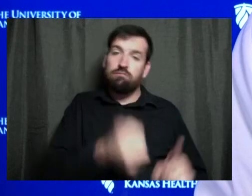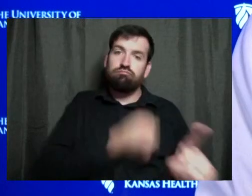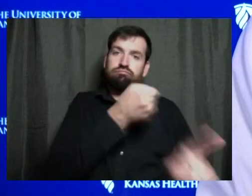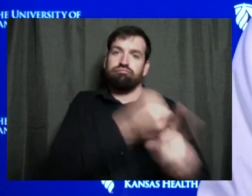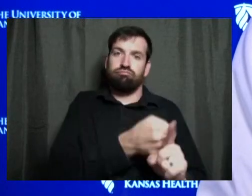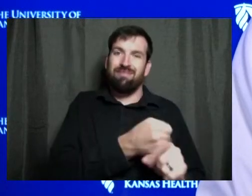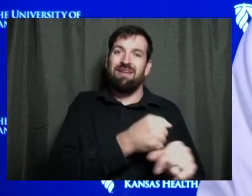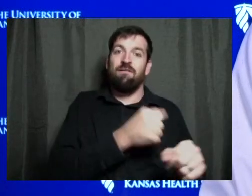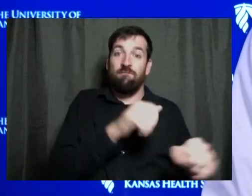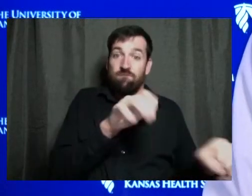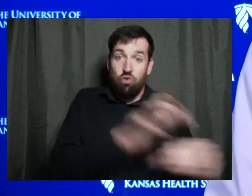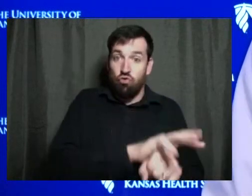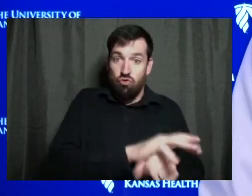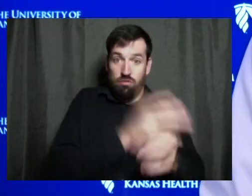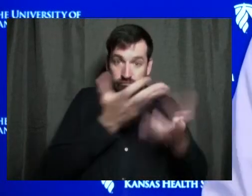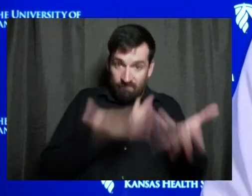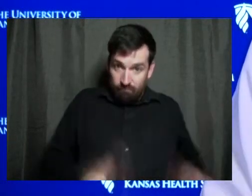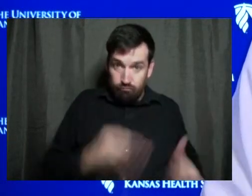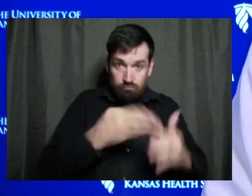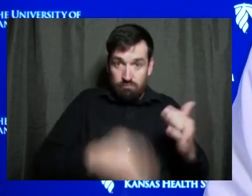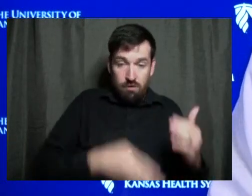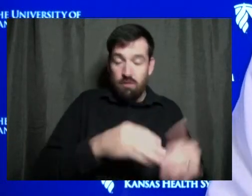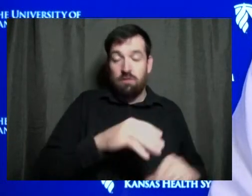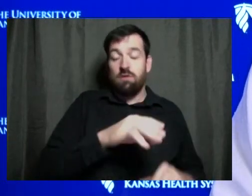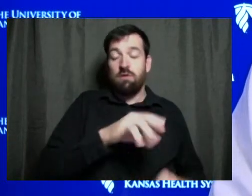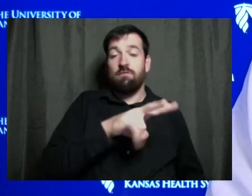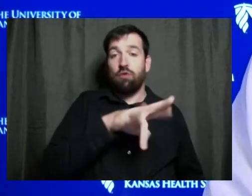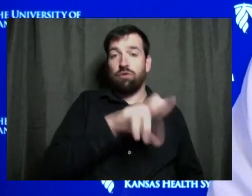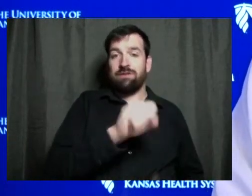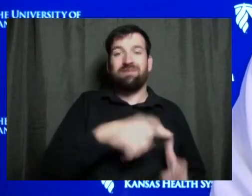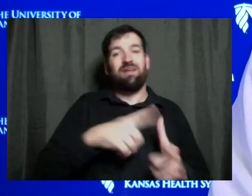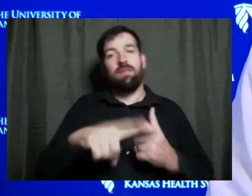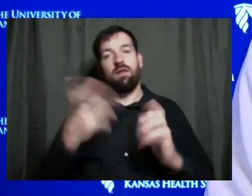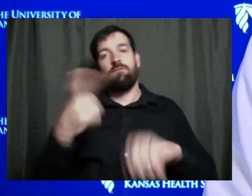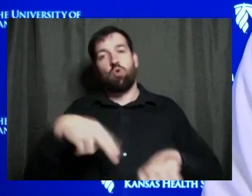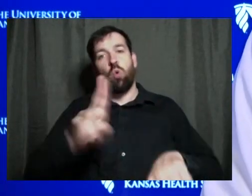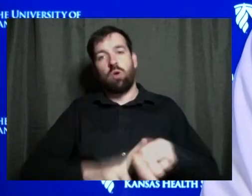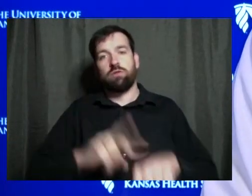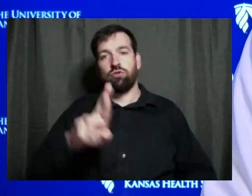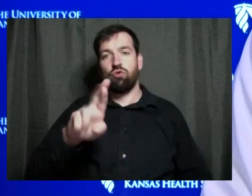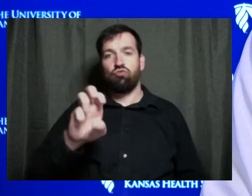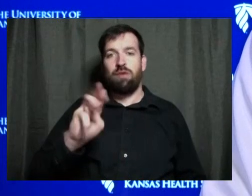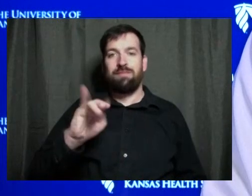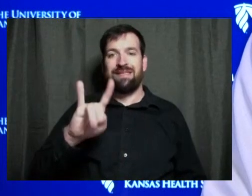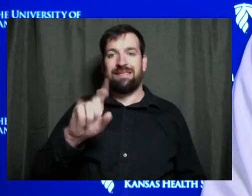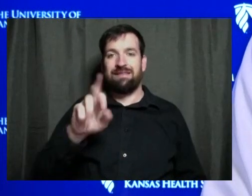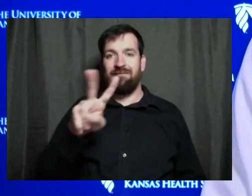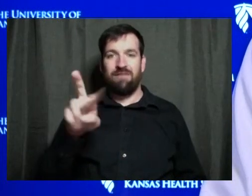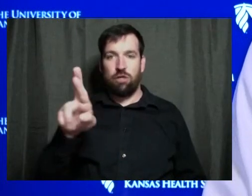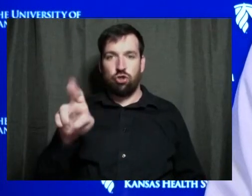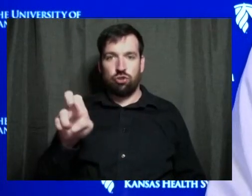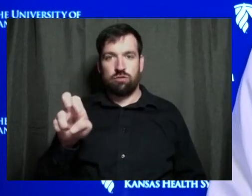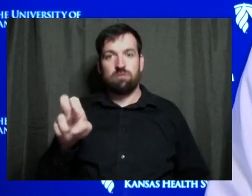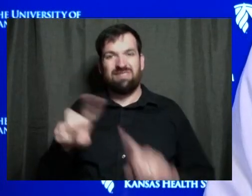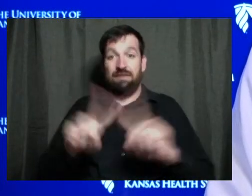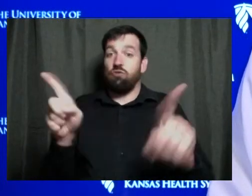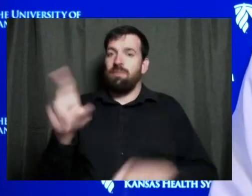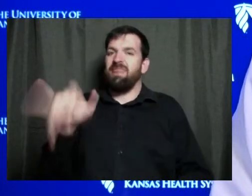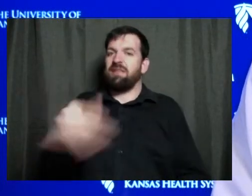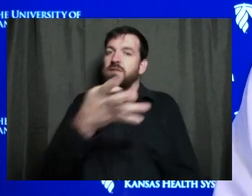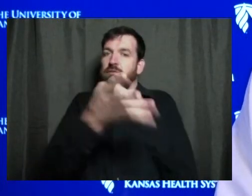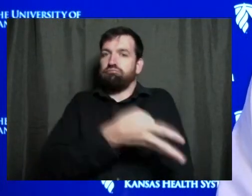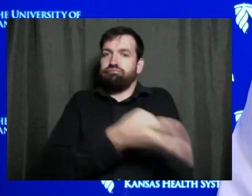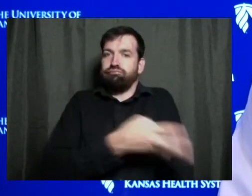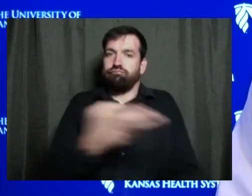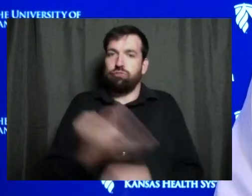bloodstream. And then, of course, remdesivir is a separate type of mechanism, and that is the IV drug that we've been using for a long time